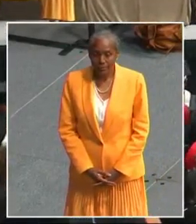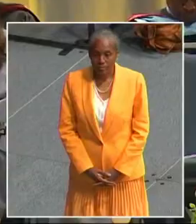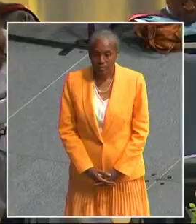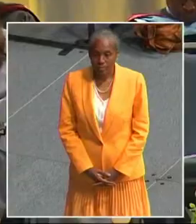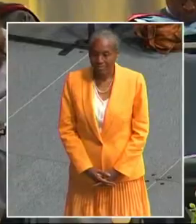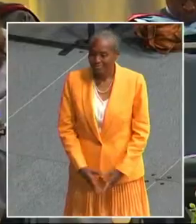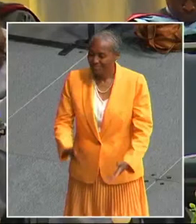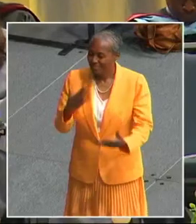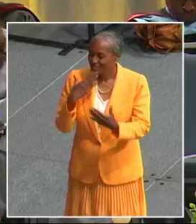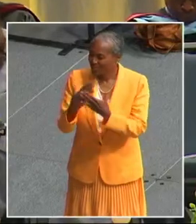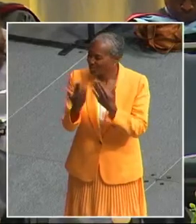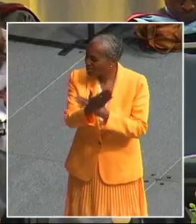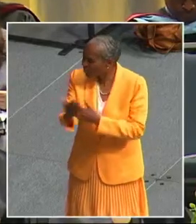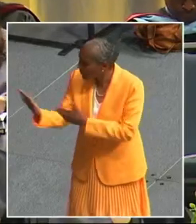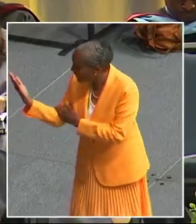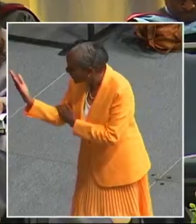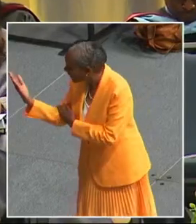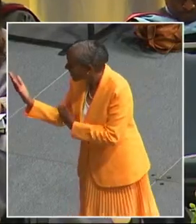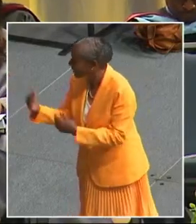Well, good morning.